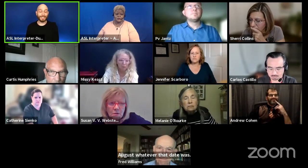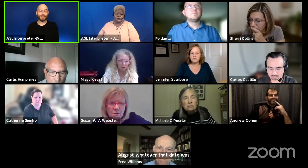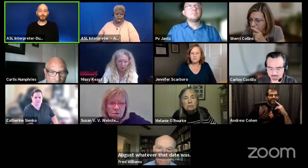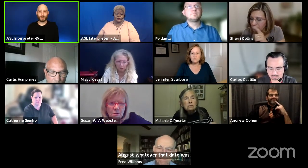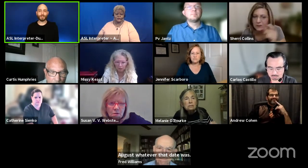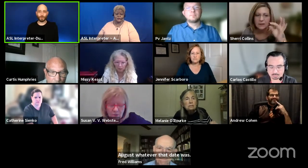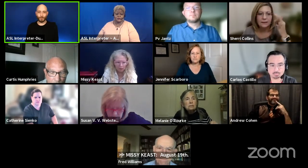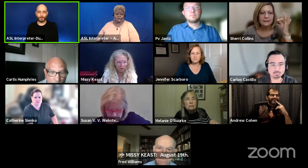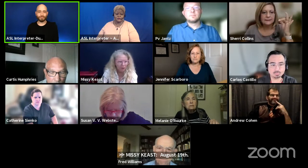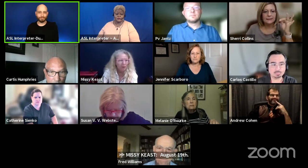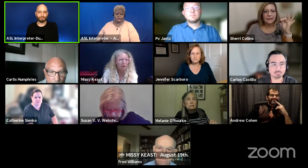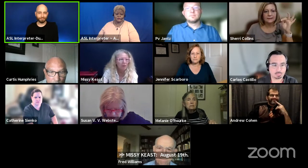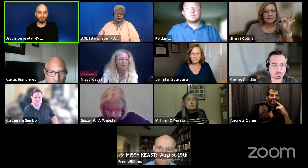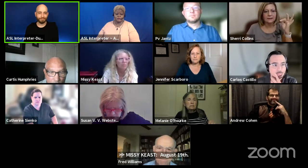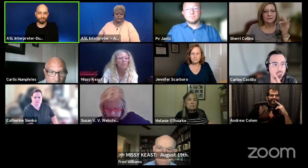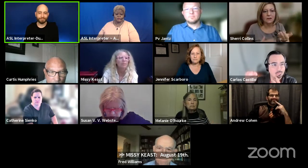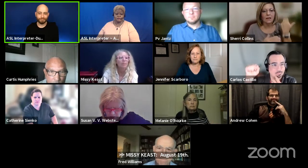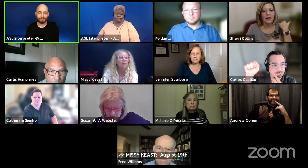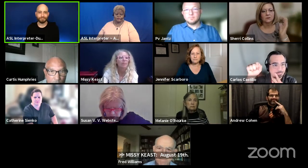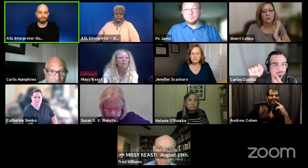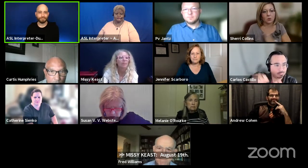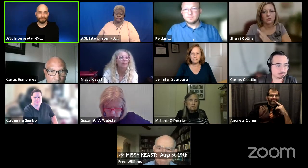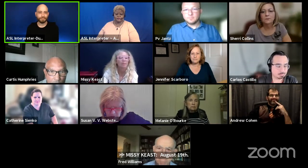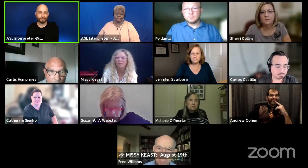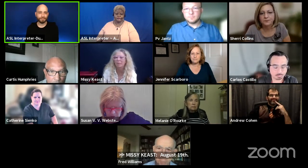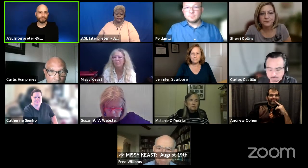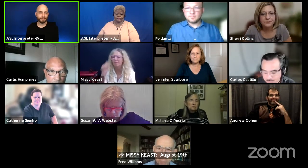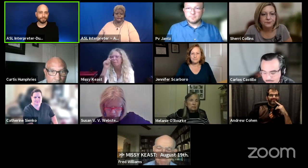August 19th, 2021.